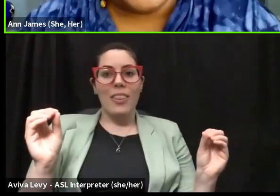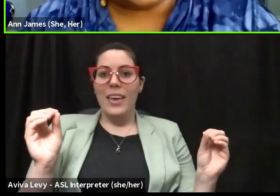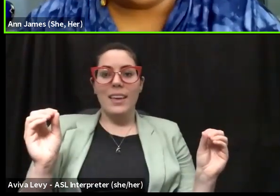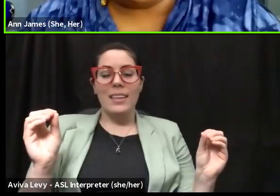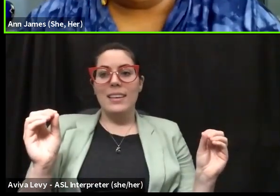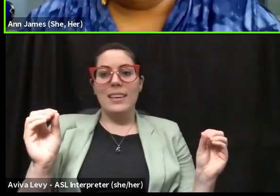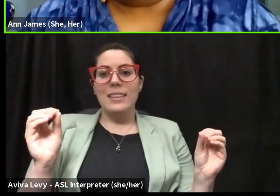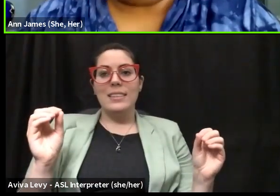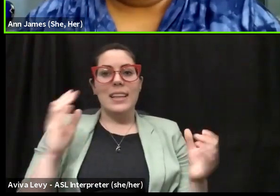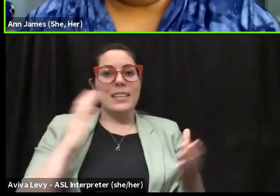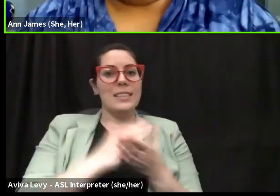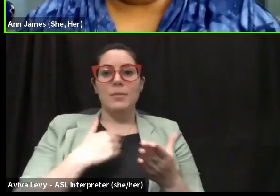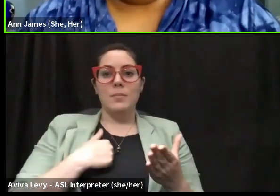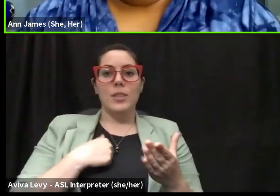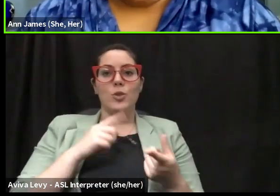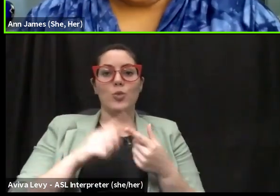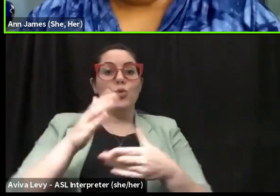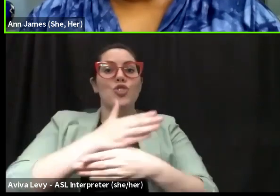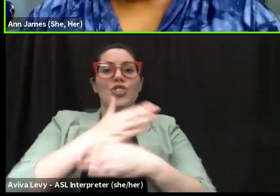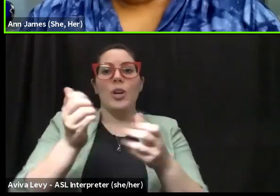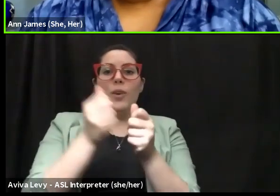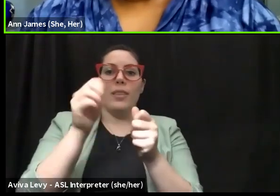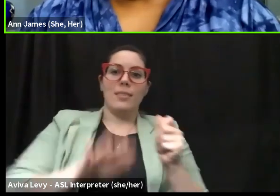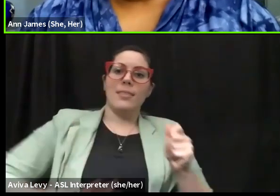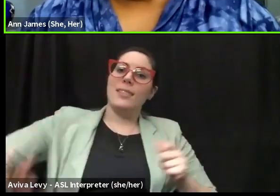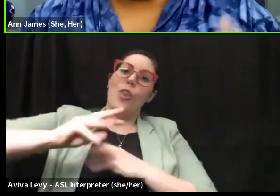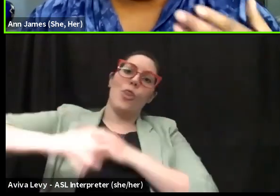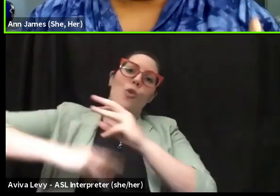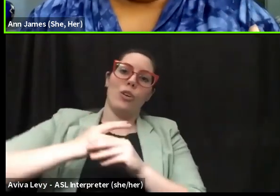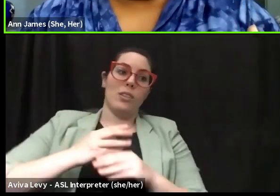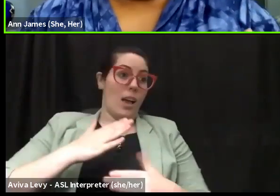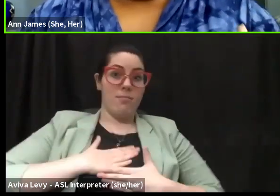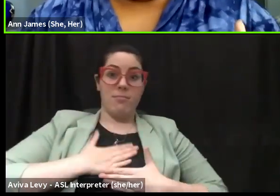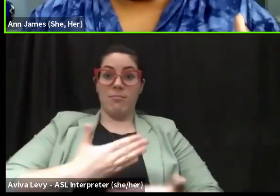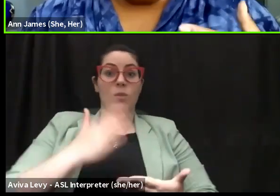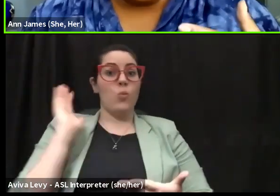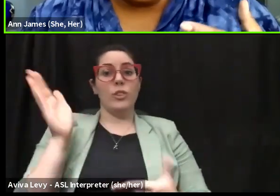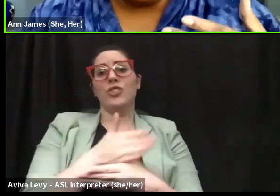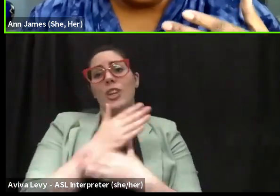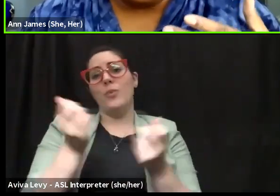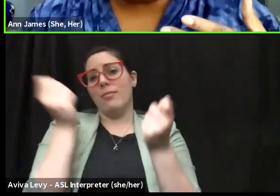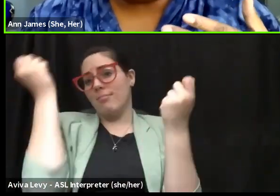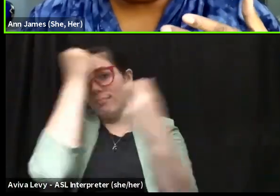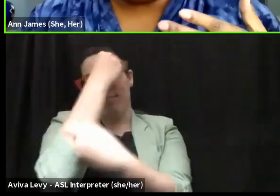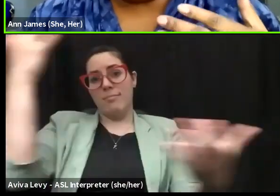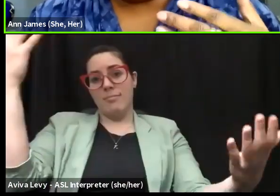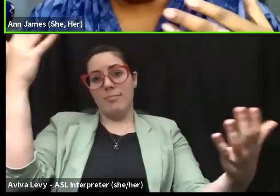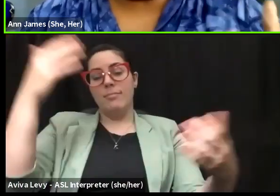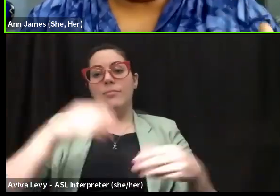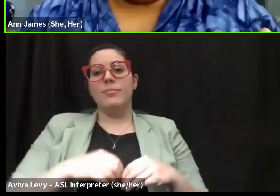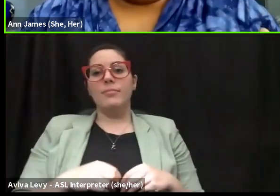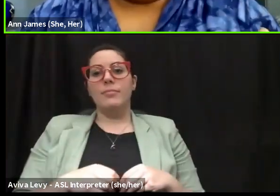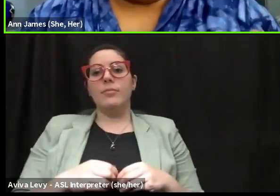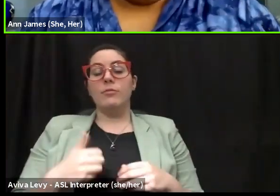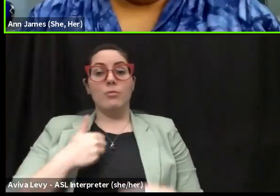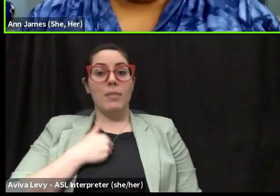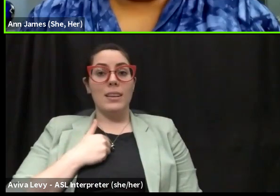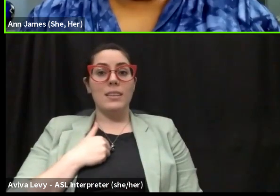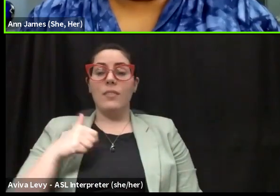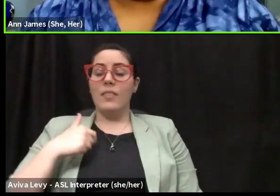those things with the planet. And for me in this pandemic, I have to be